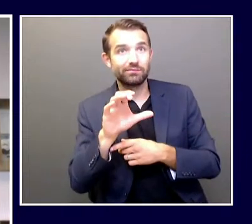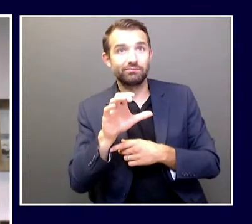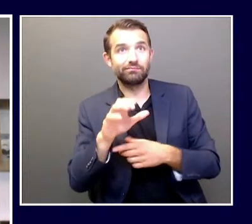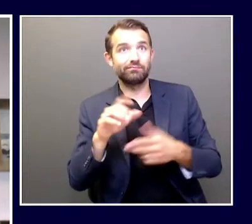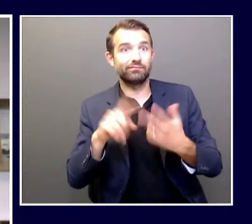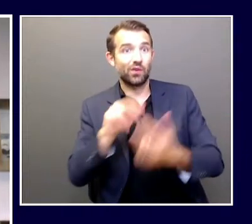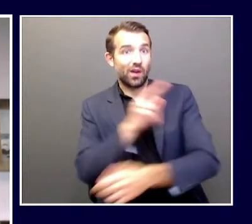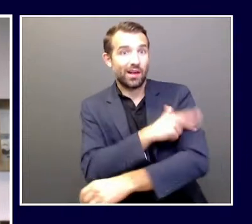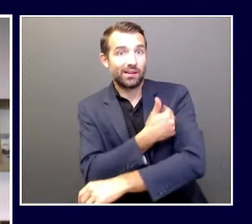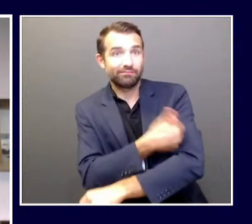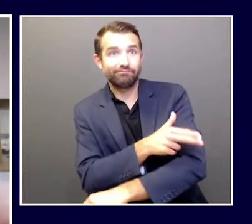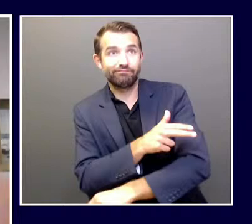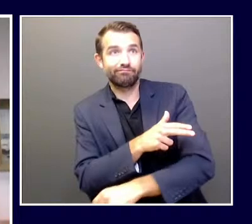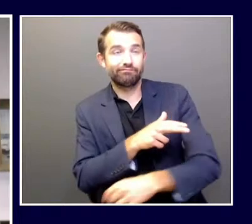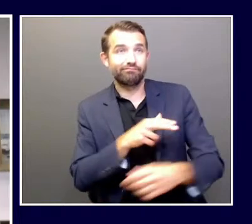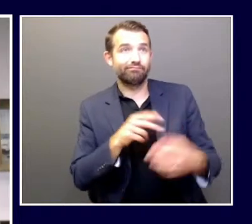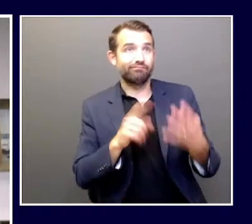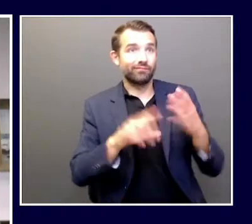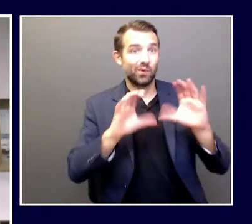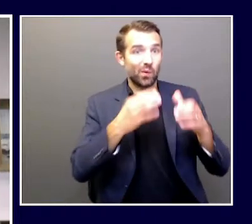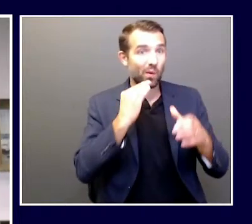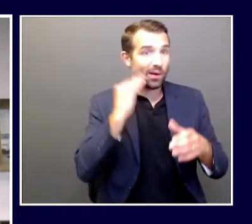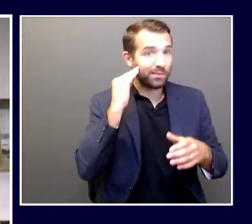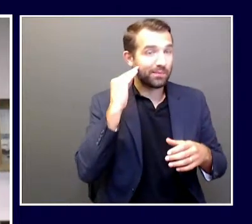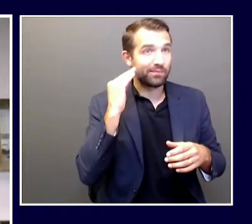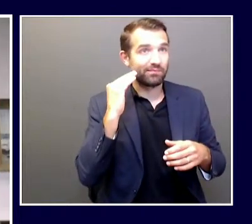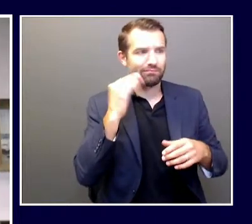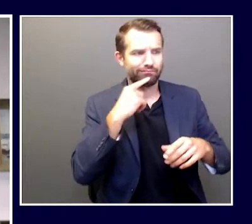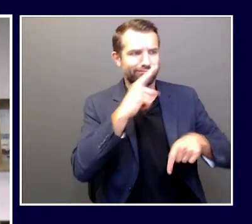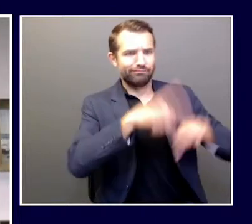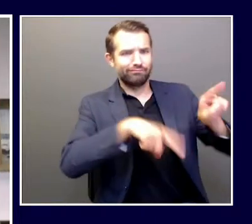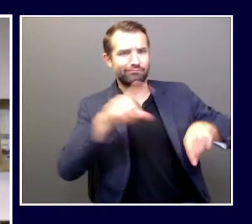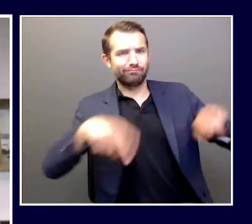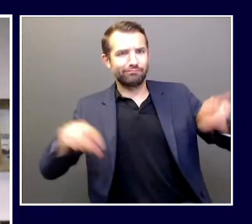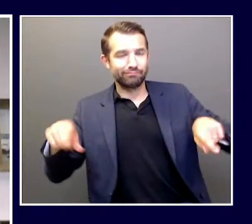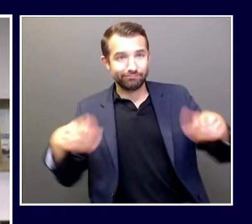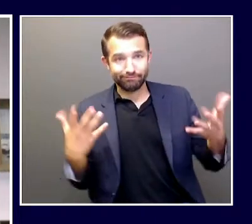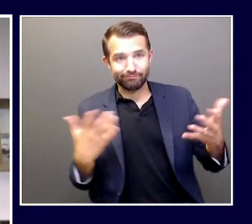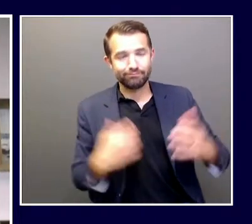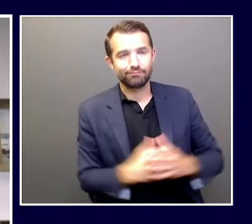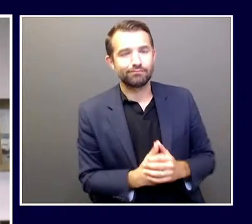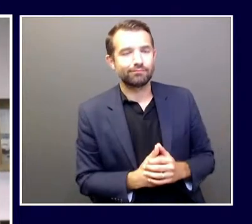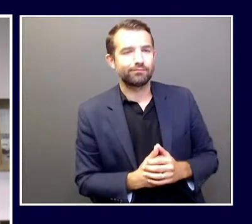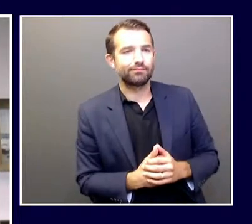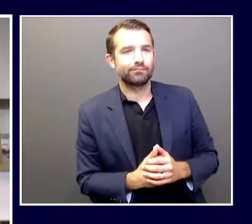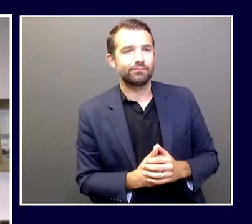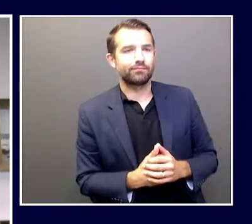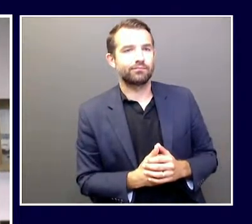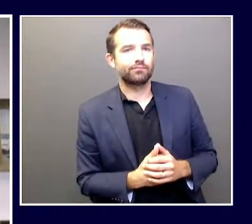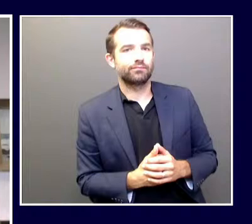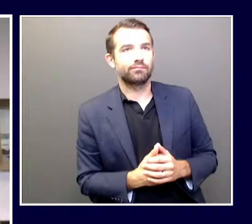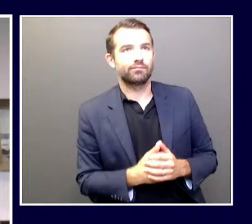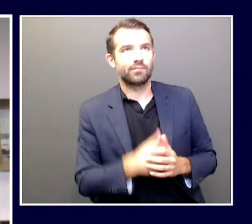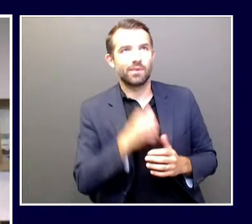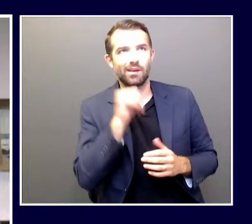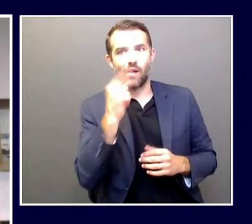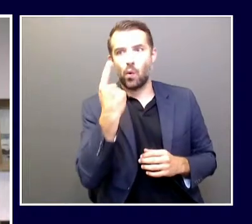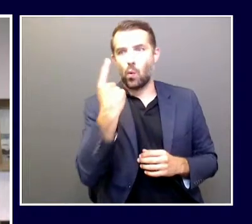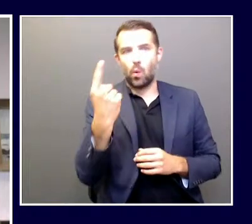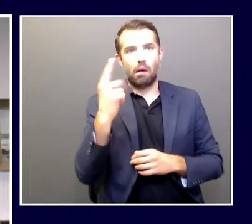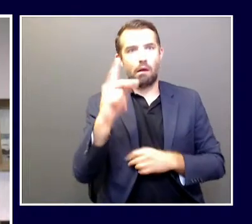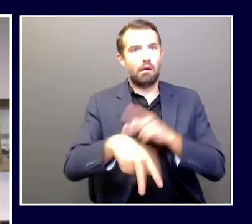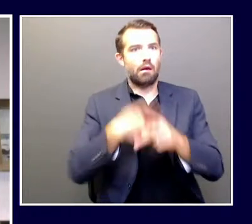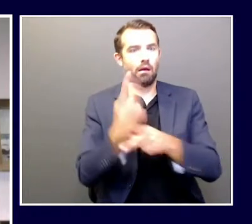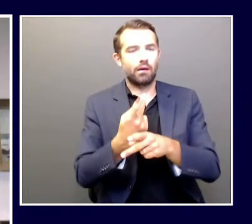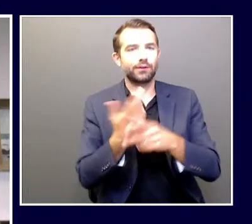home. Just to give you a big picture snapshot. So they do run the gamut of healthcare facilities. Patty, what's important